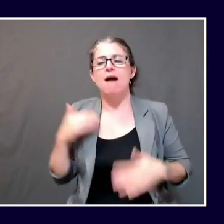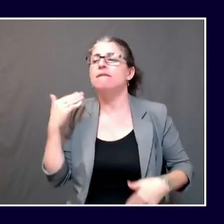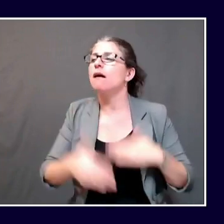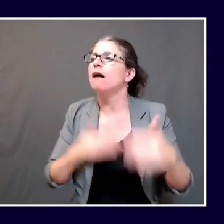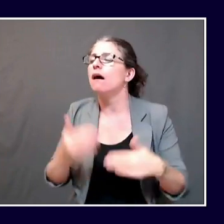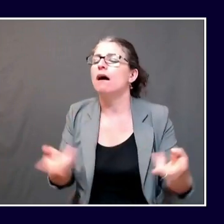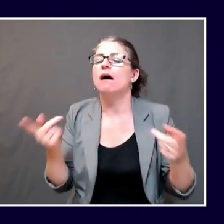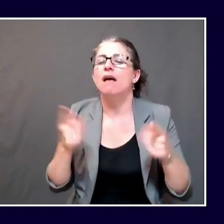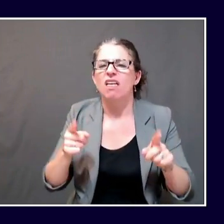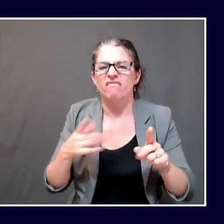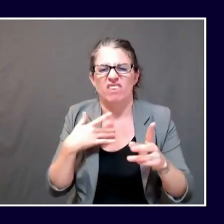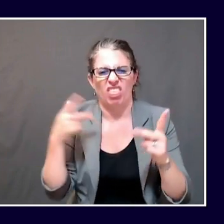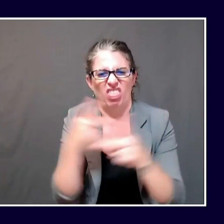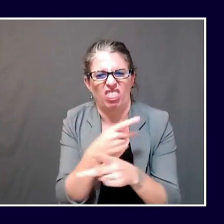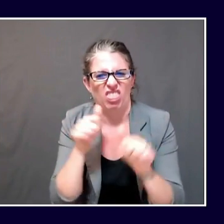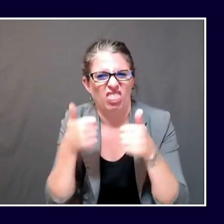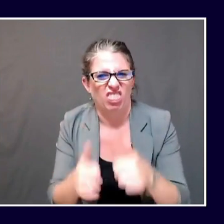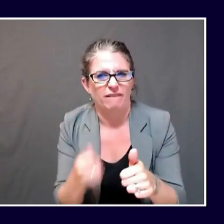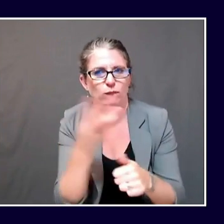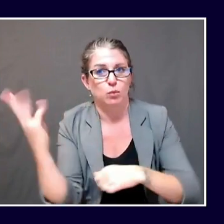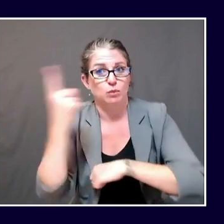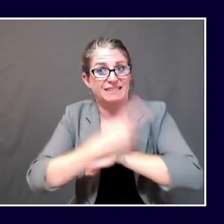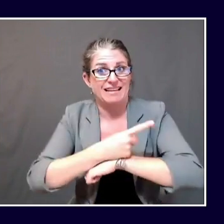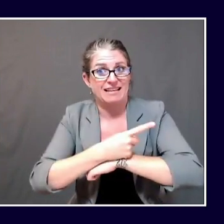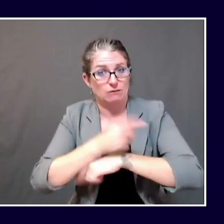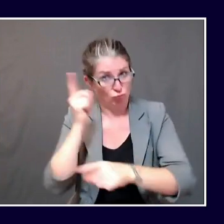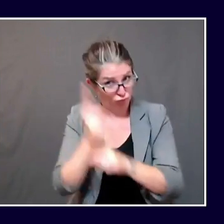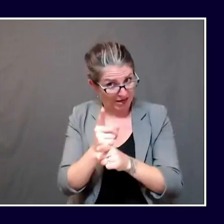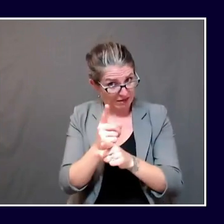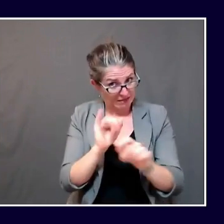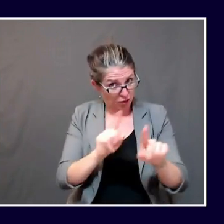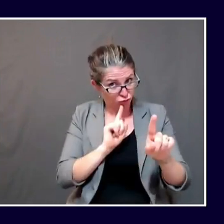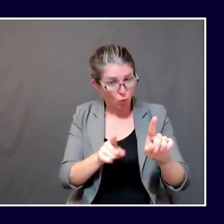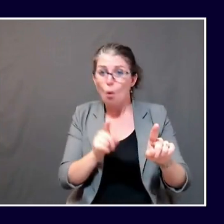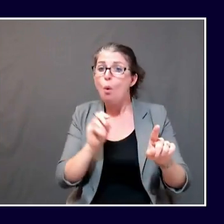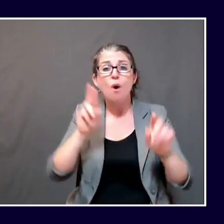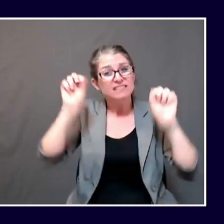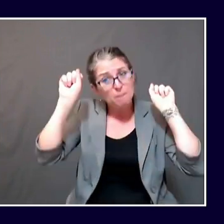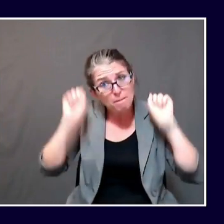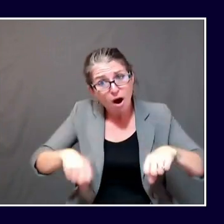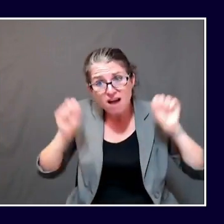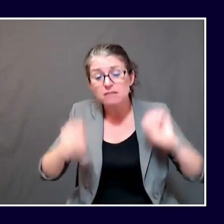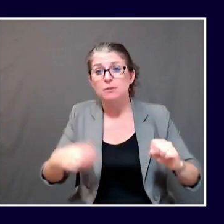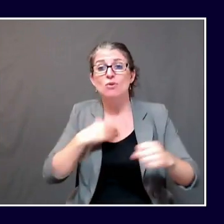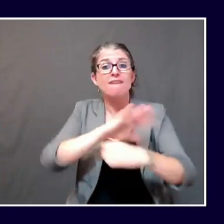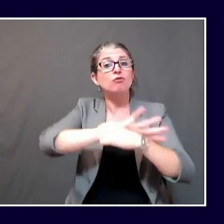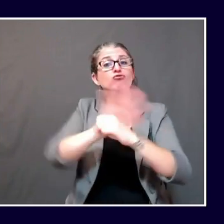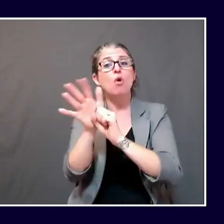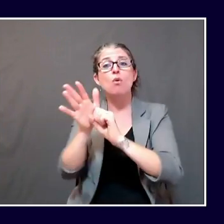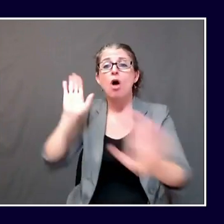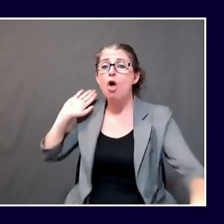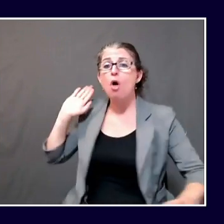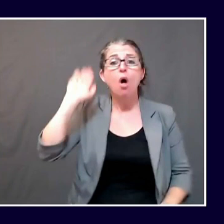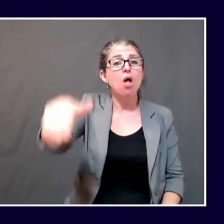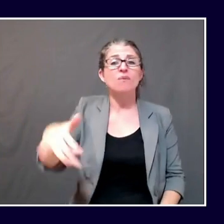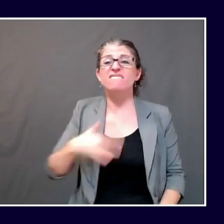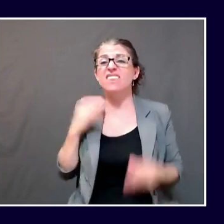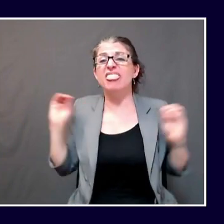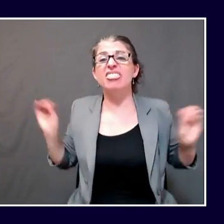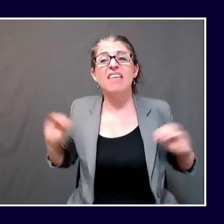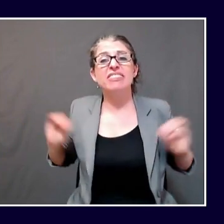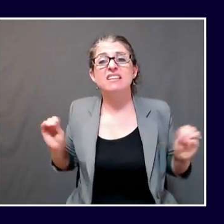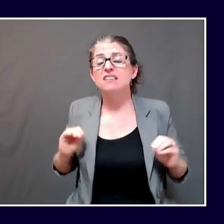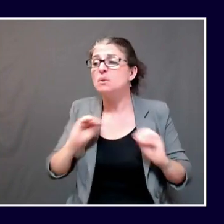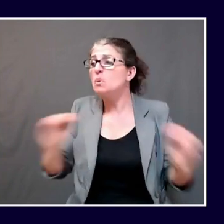more individuals, but the way that case investigations work is that we receive word of a positive